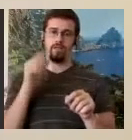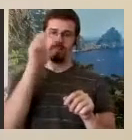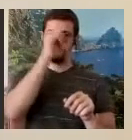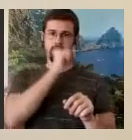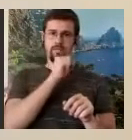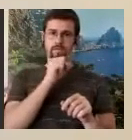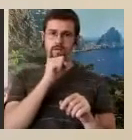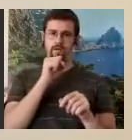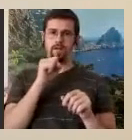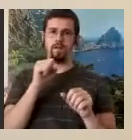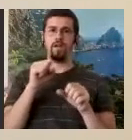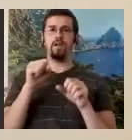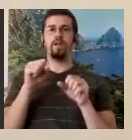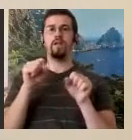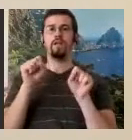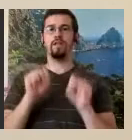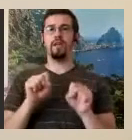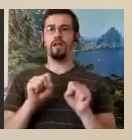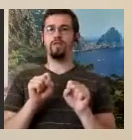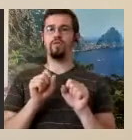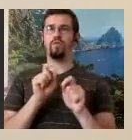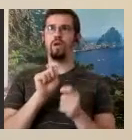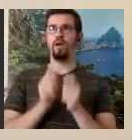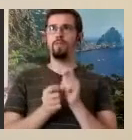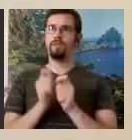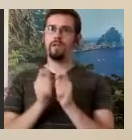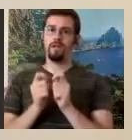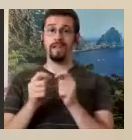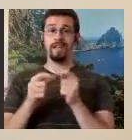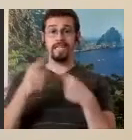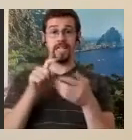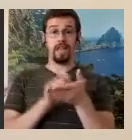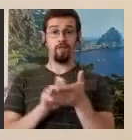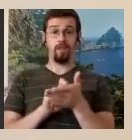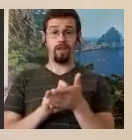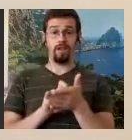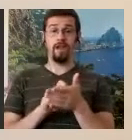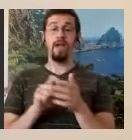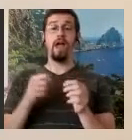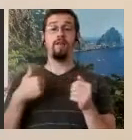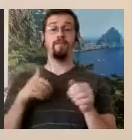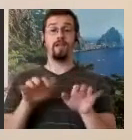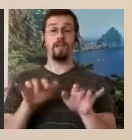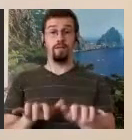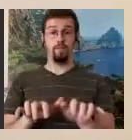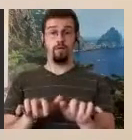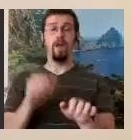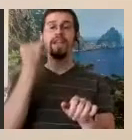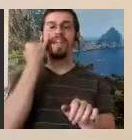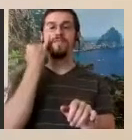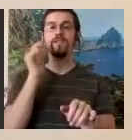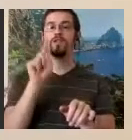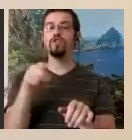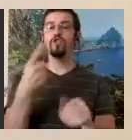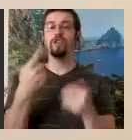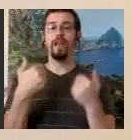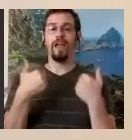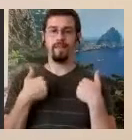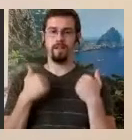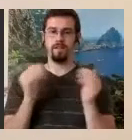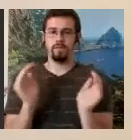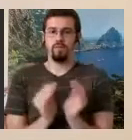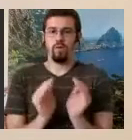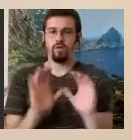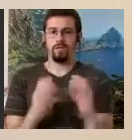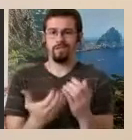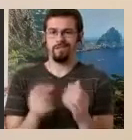to adapt sign writing into a keyboard, it would be much easier if you had just the glyph set, which is a much more